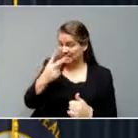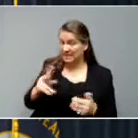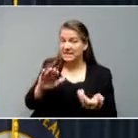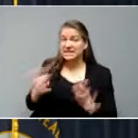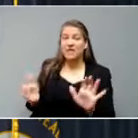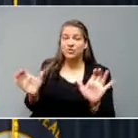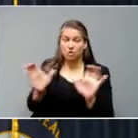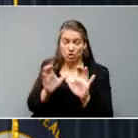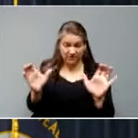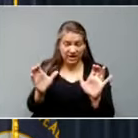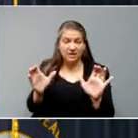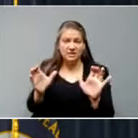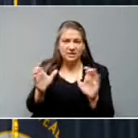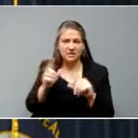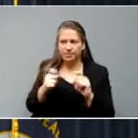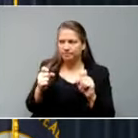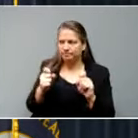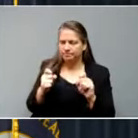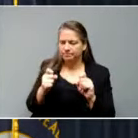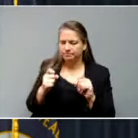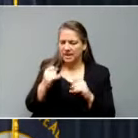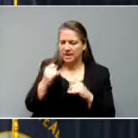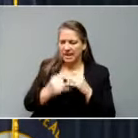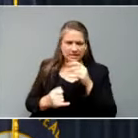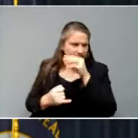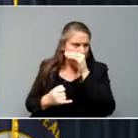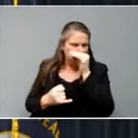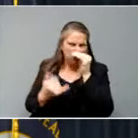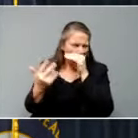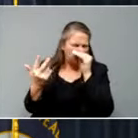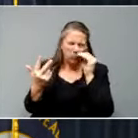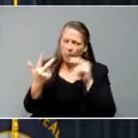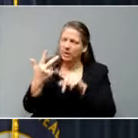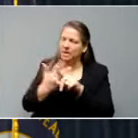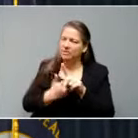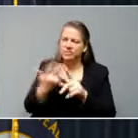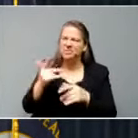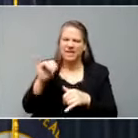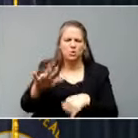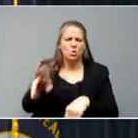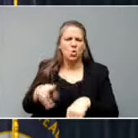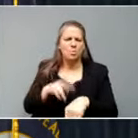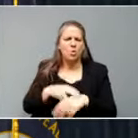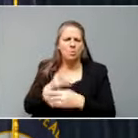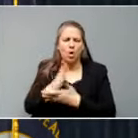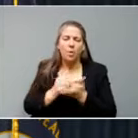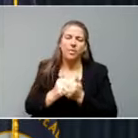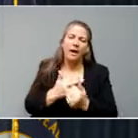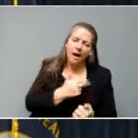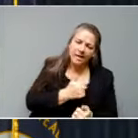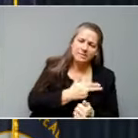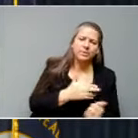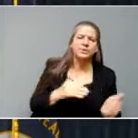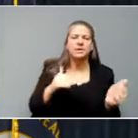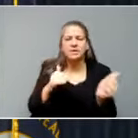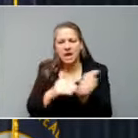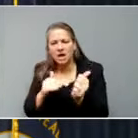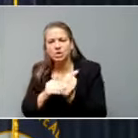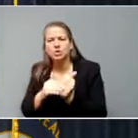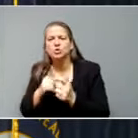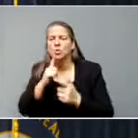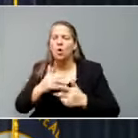from the last 3 or so months, which is a normal part of the process with hospitals and doctors being so